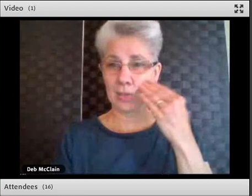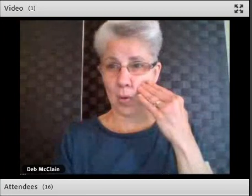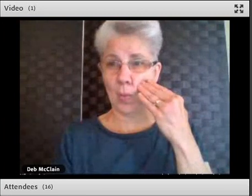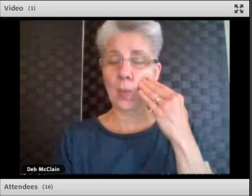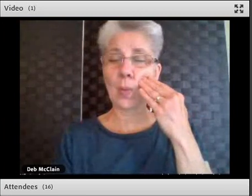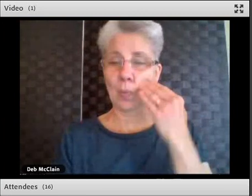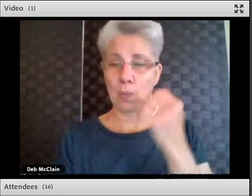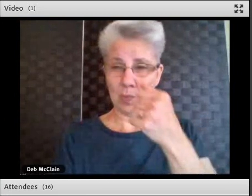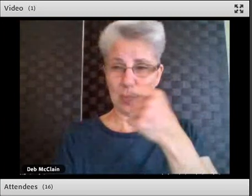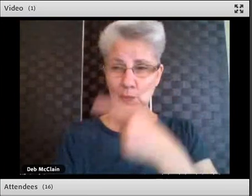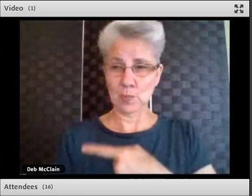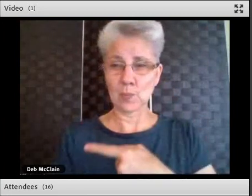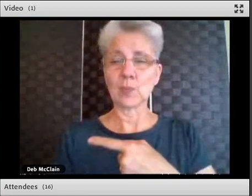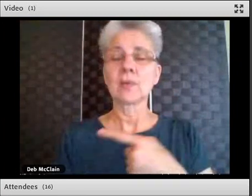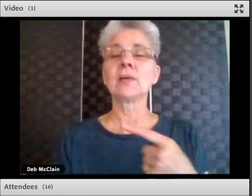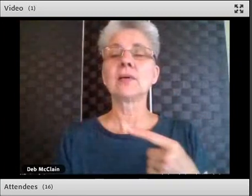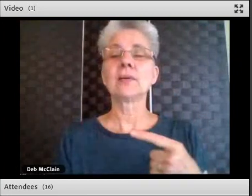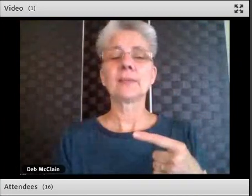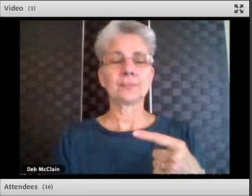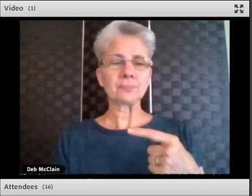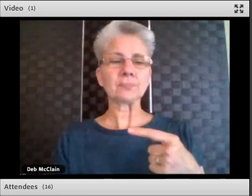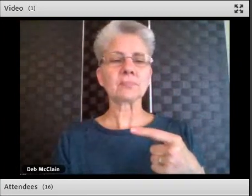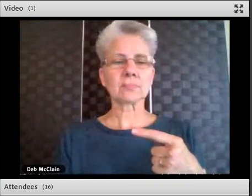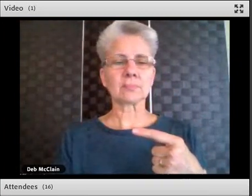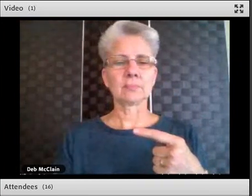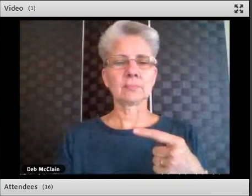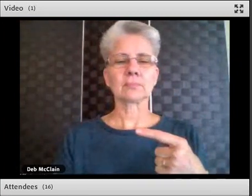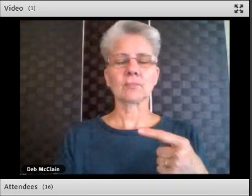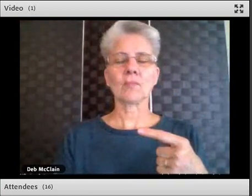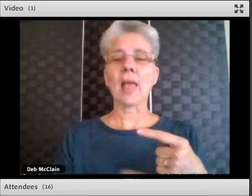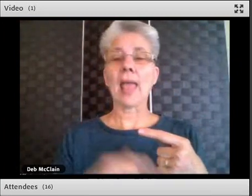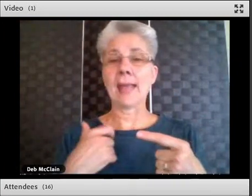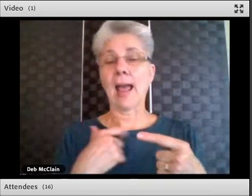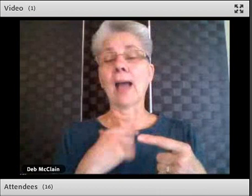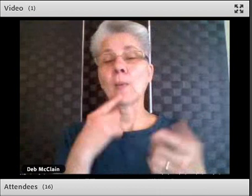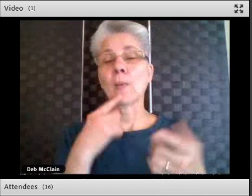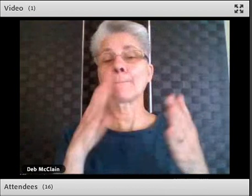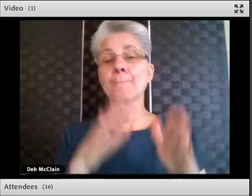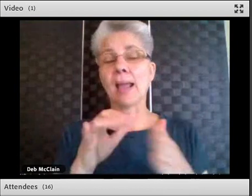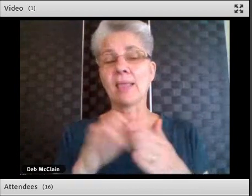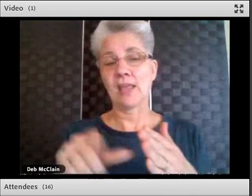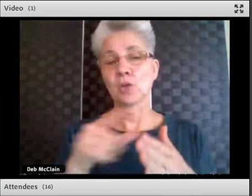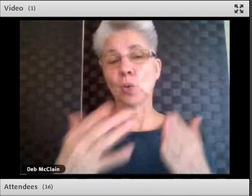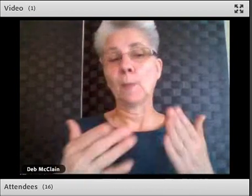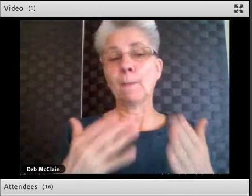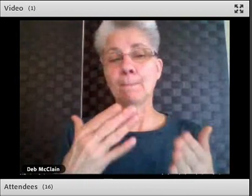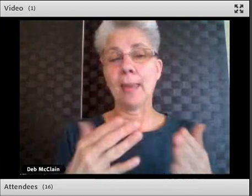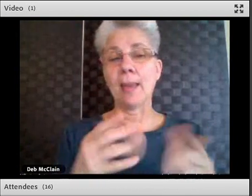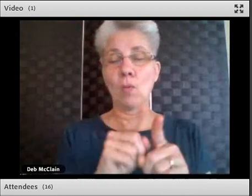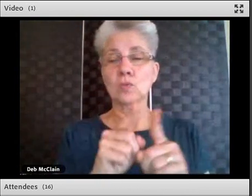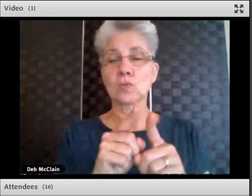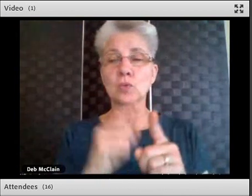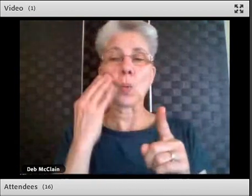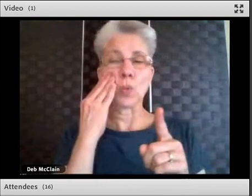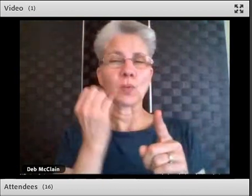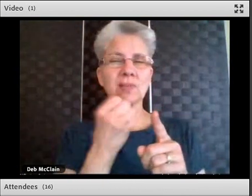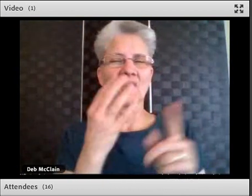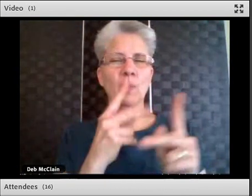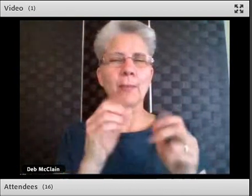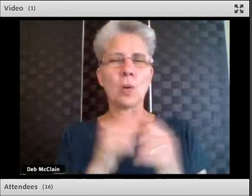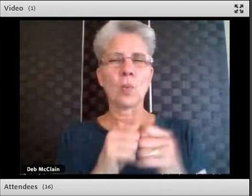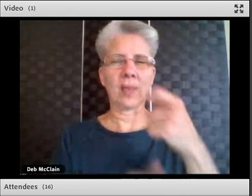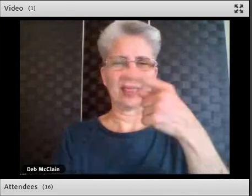Every one of these conditions, every one of these categories of conditions. And I would bet that you may also know people with